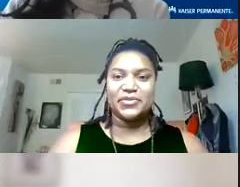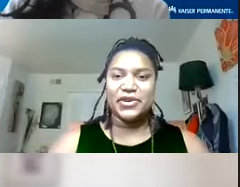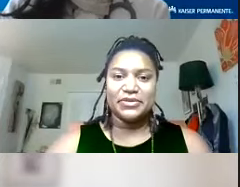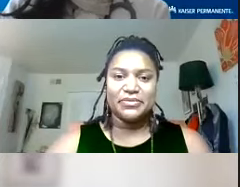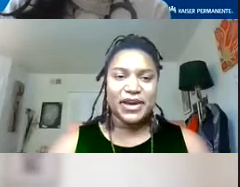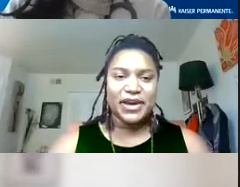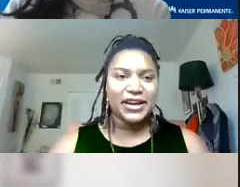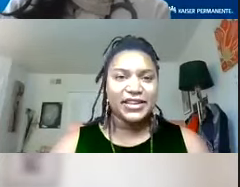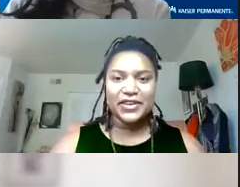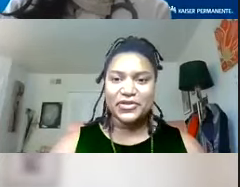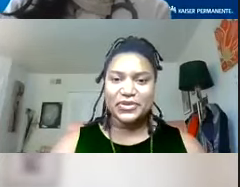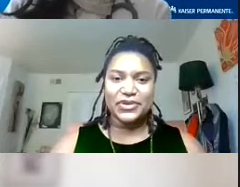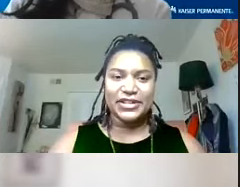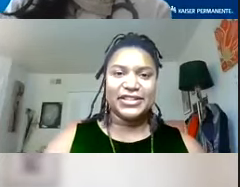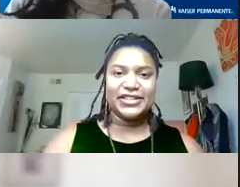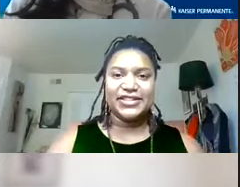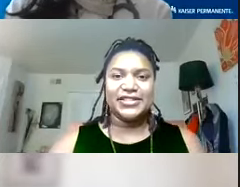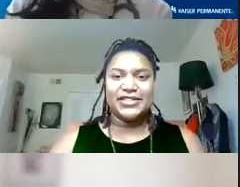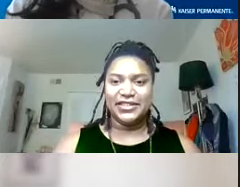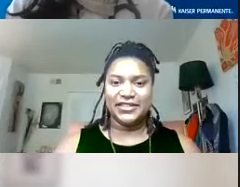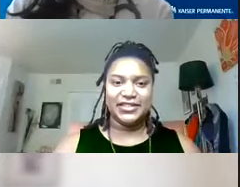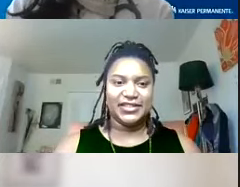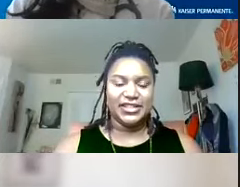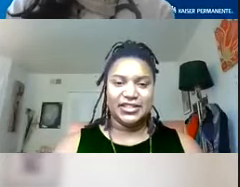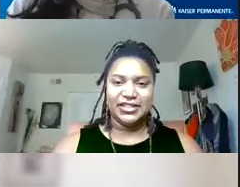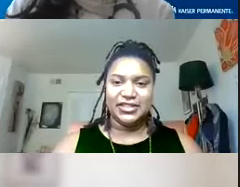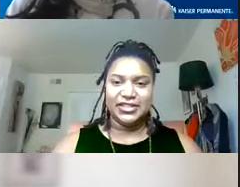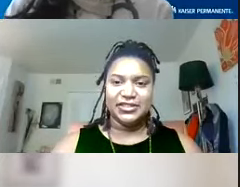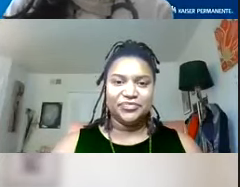Hey, welcome back, everyone.